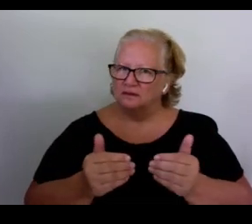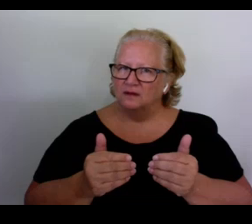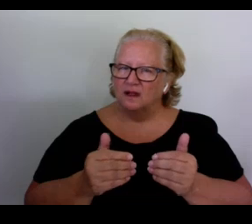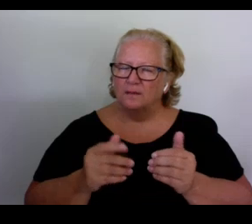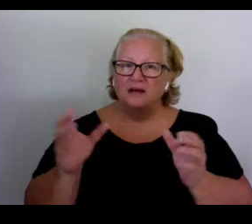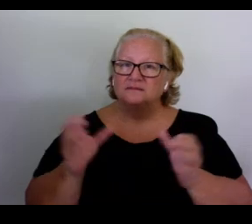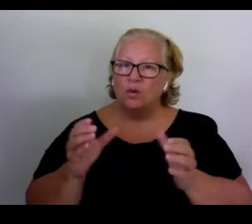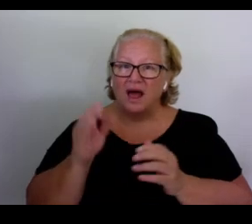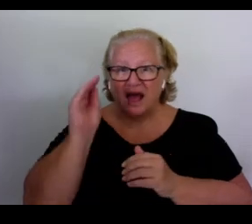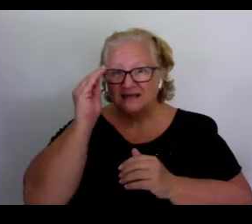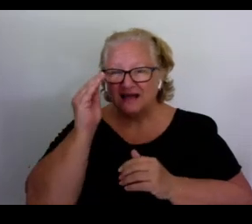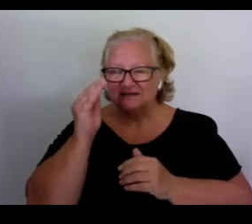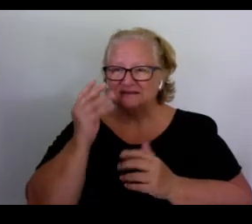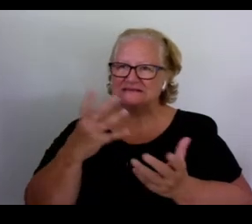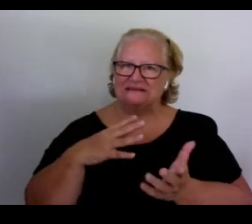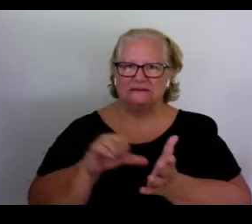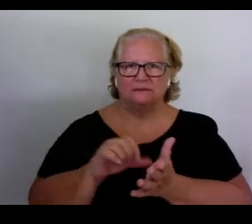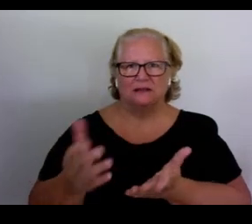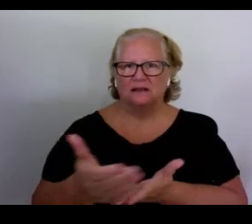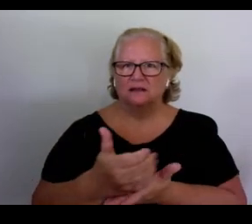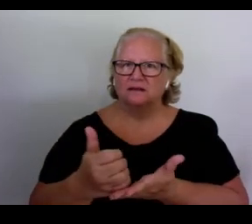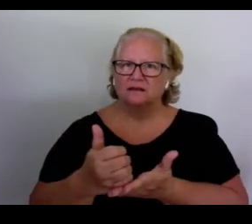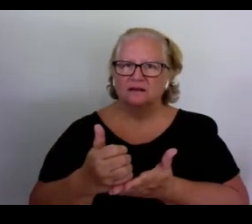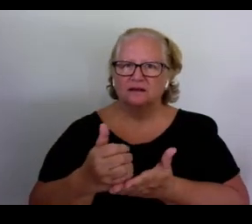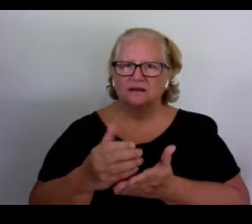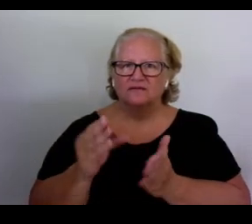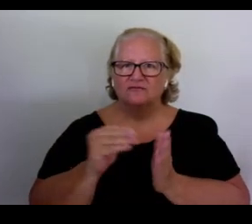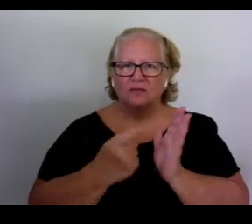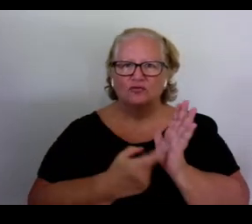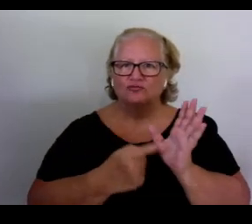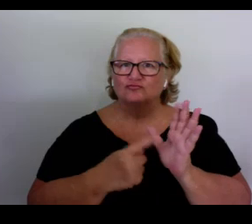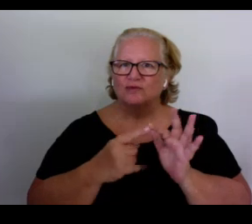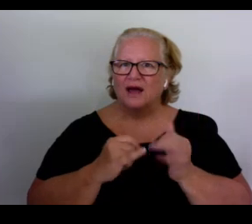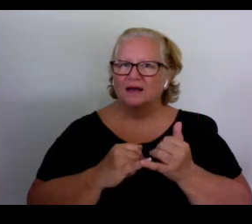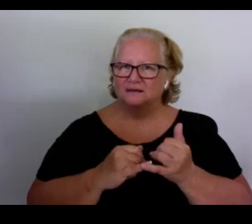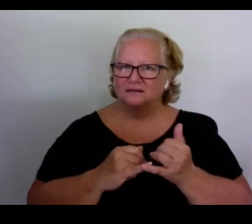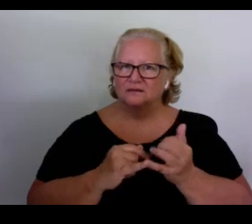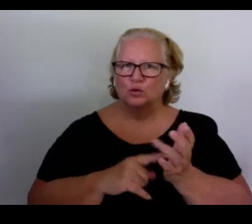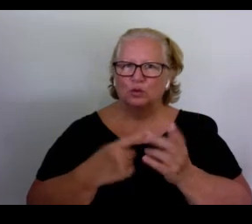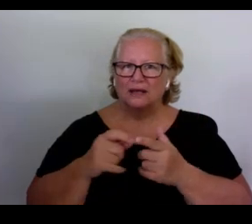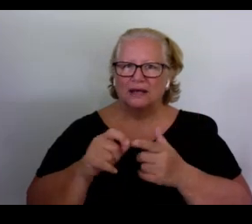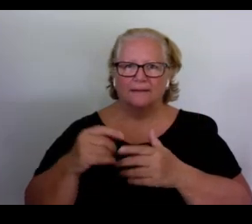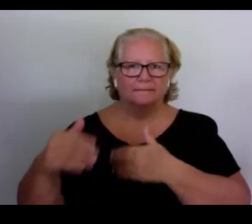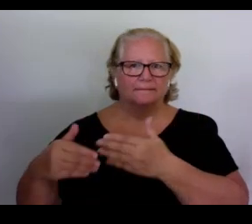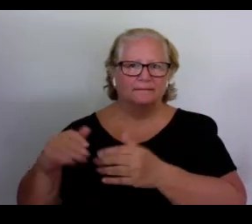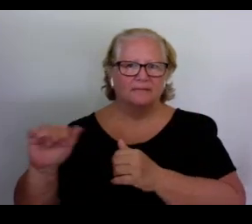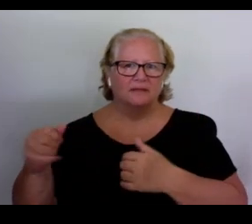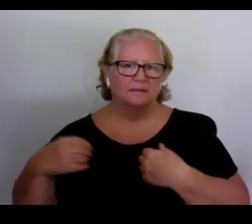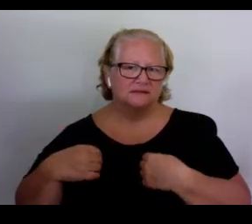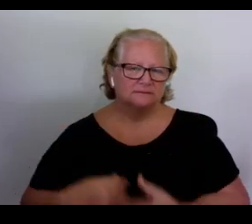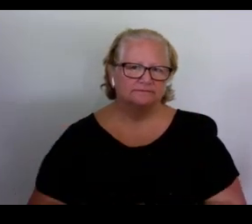that money from rates to actually stay afloat to have good hardship policies.